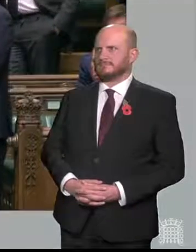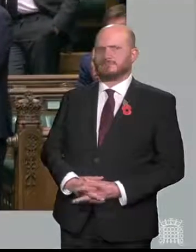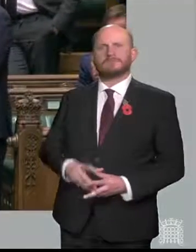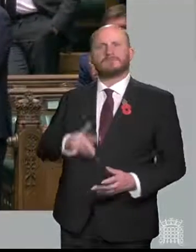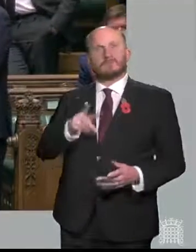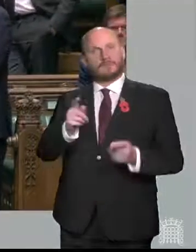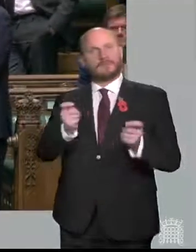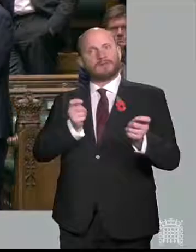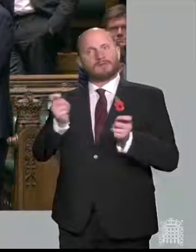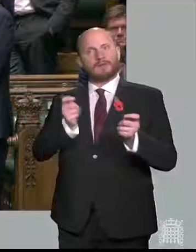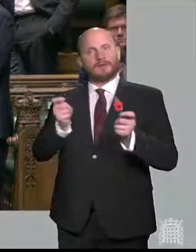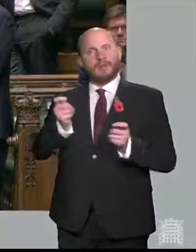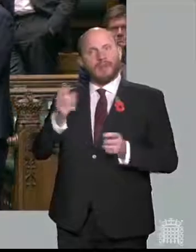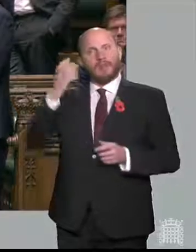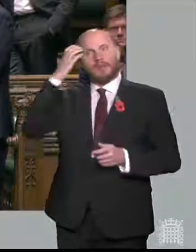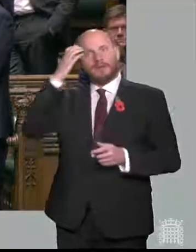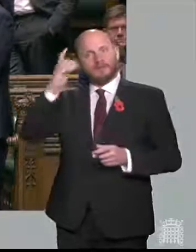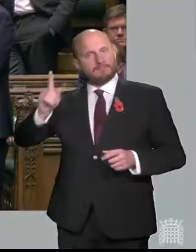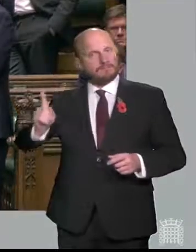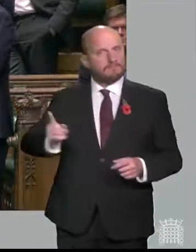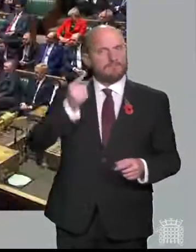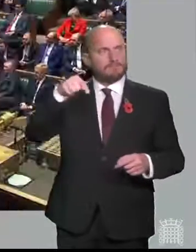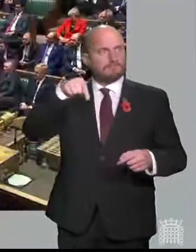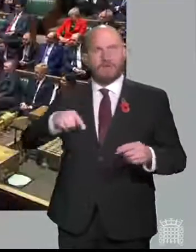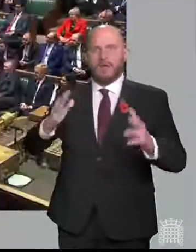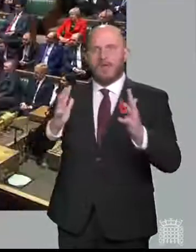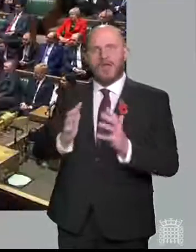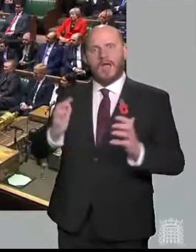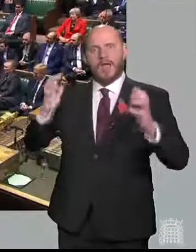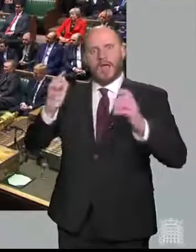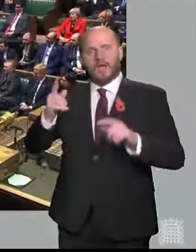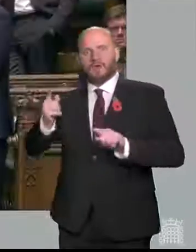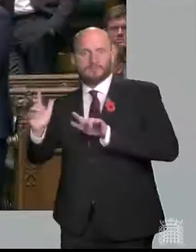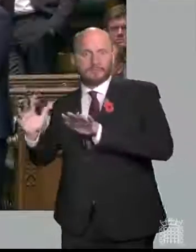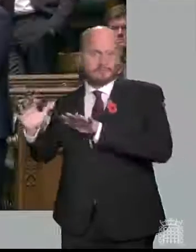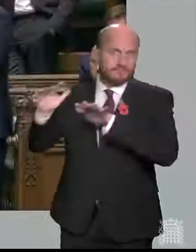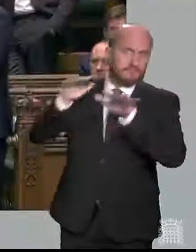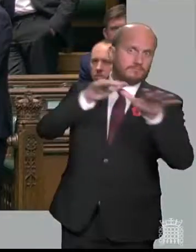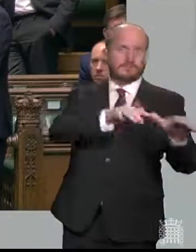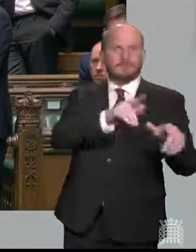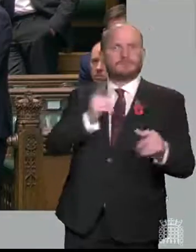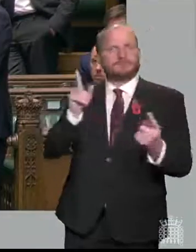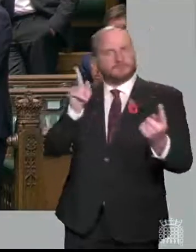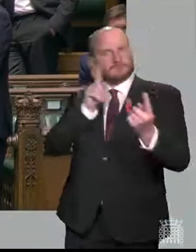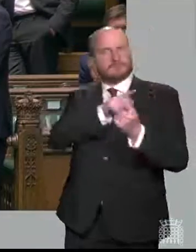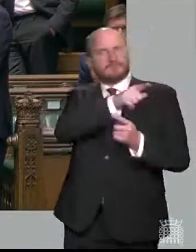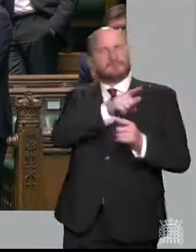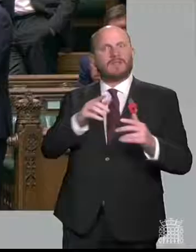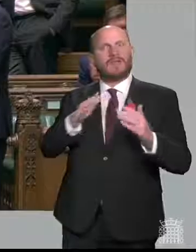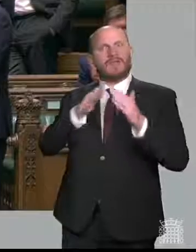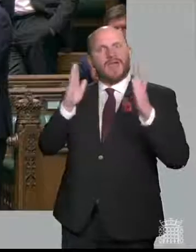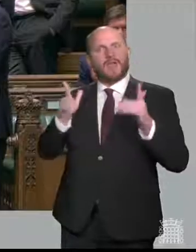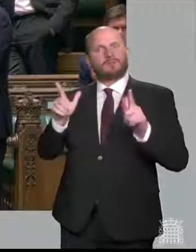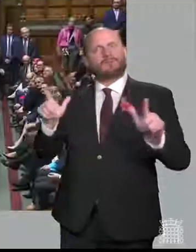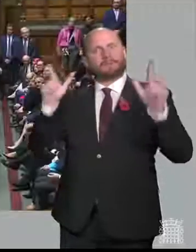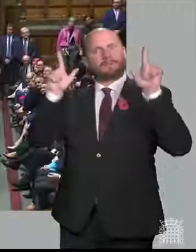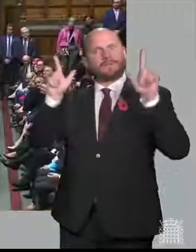Mr. Speaker, the King commands this Honourable House to attend His Majesty immediately in the House of Peers.